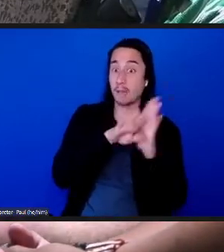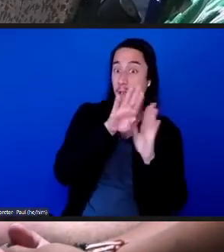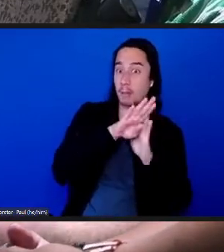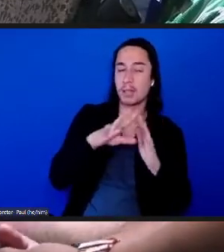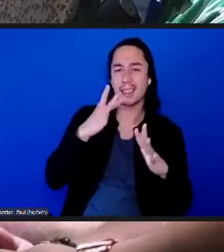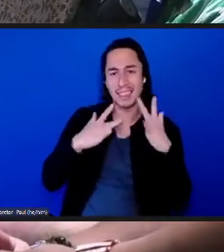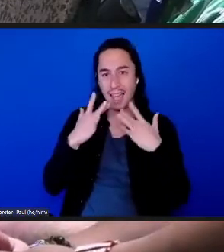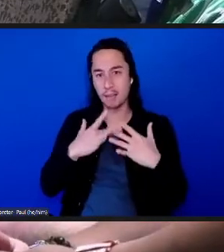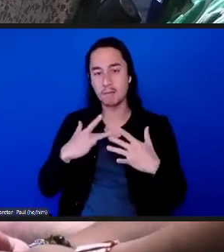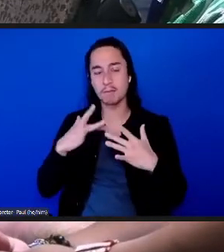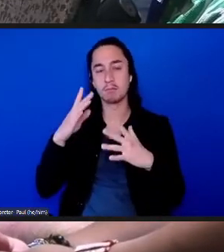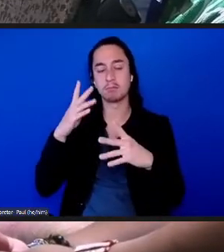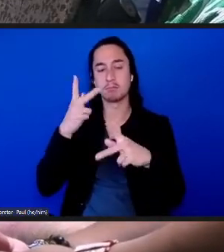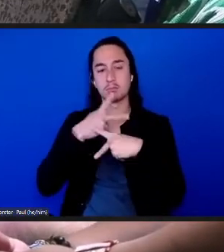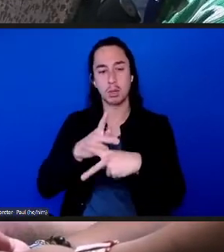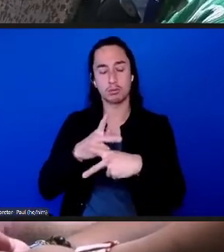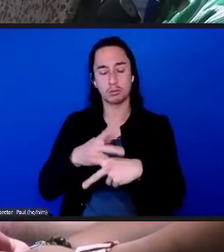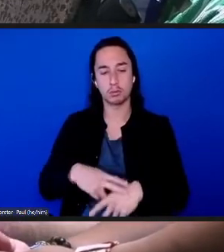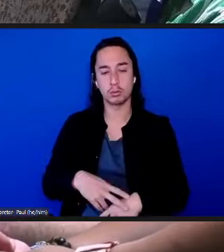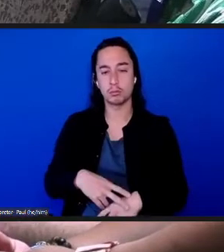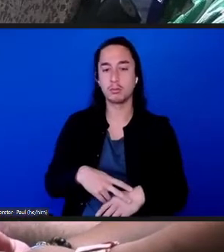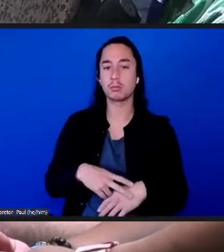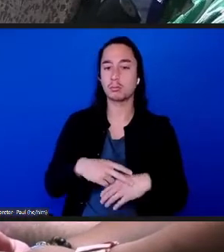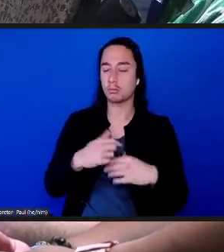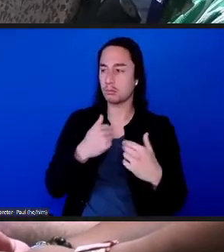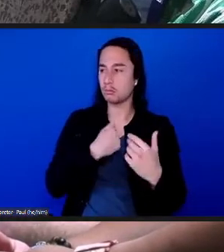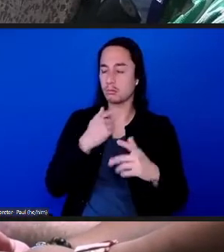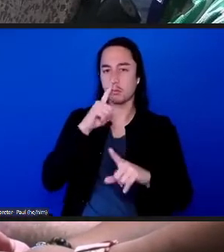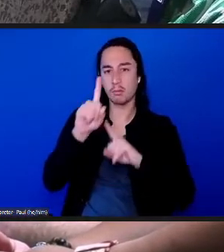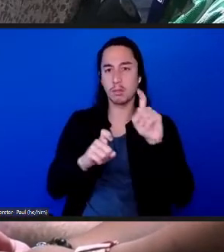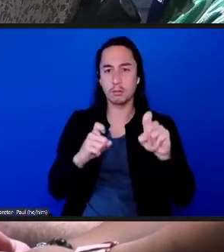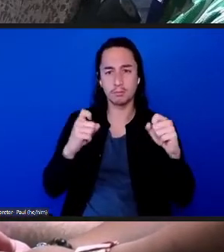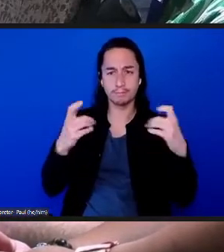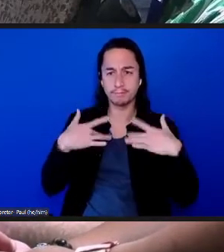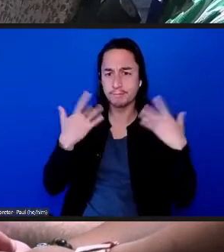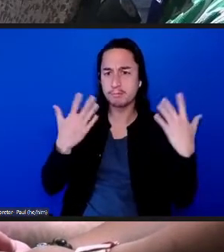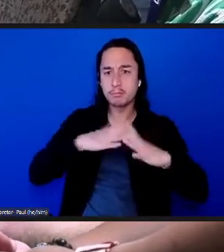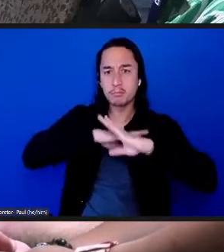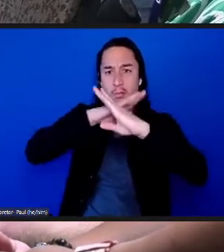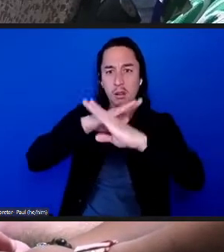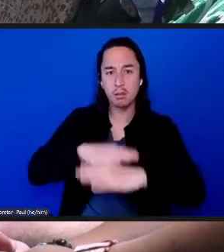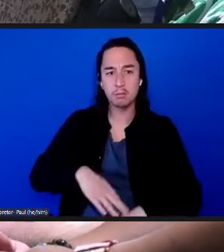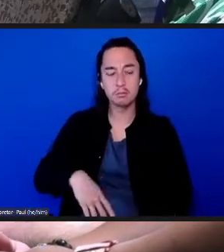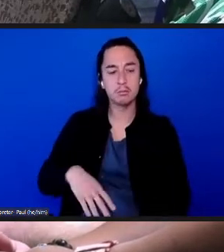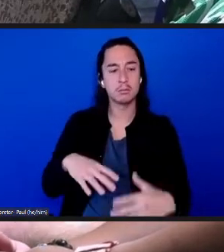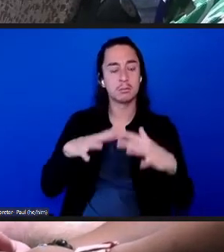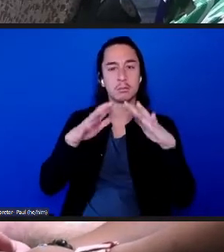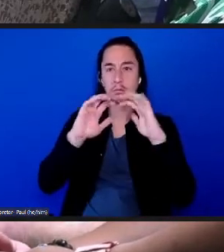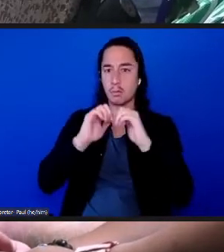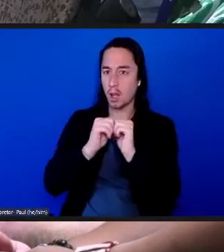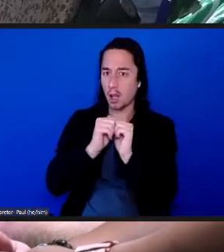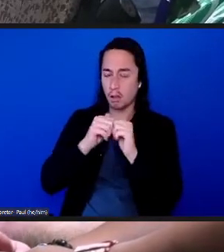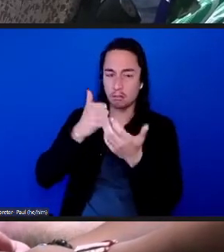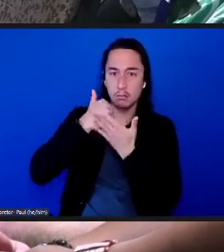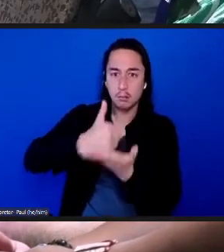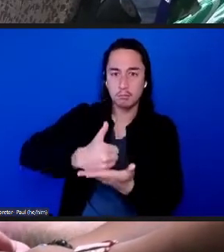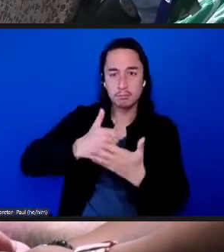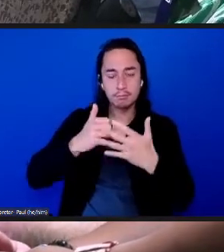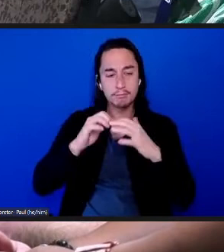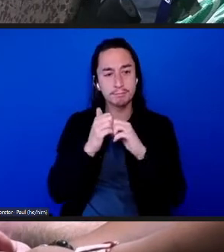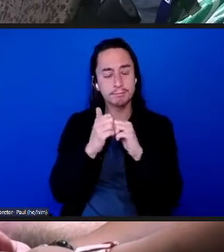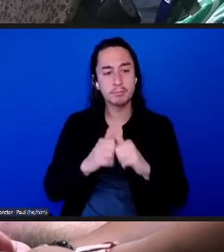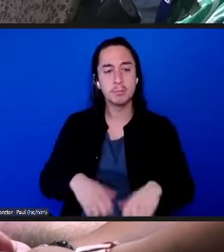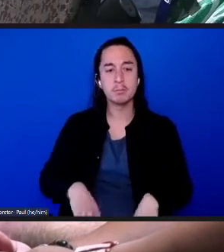production. And just sort of asking, what is in the way? How can we be helpful? What are the